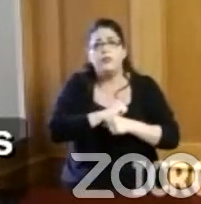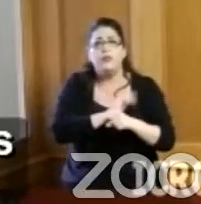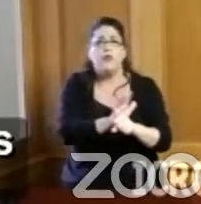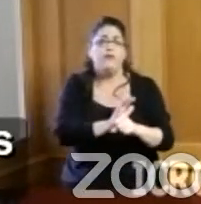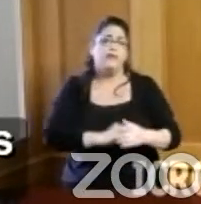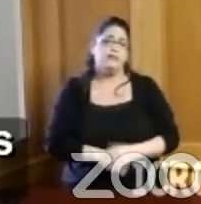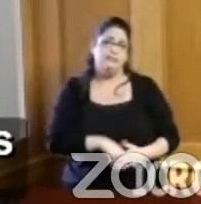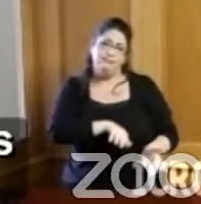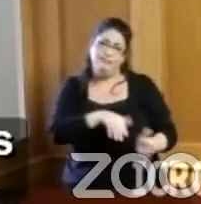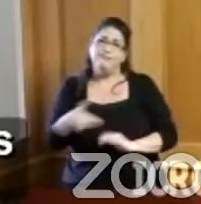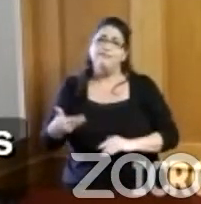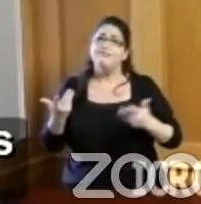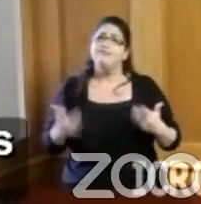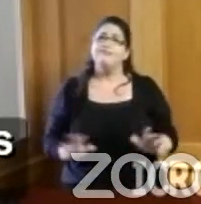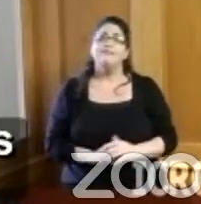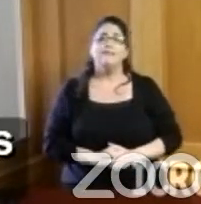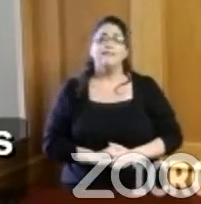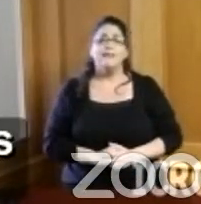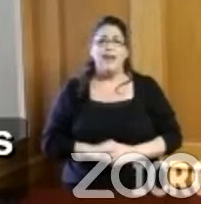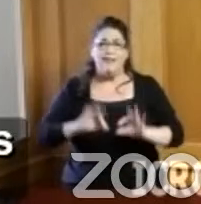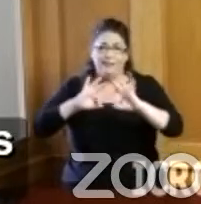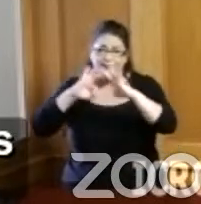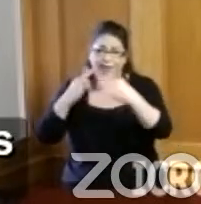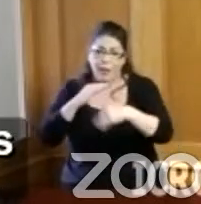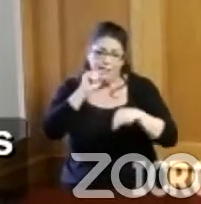suffering because of that. And so